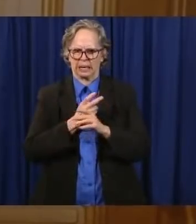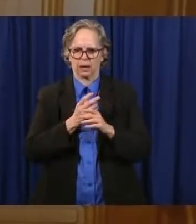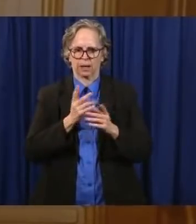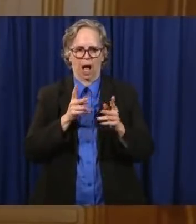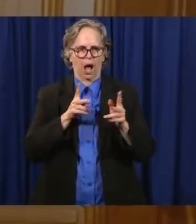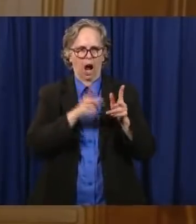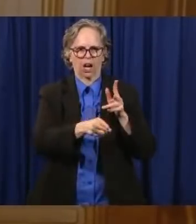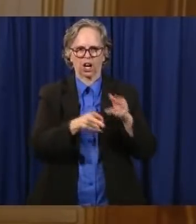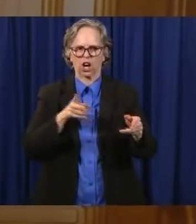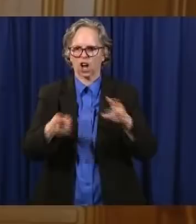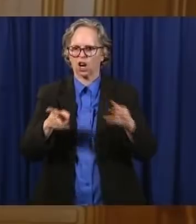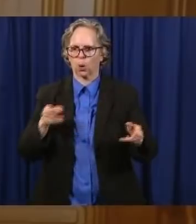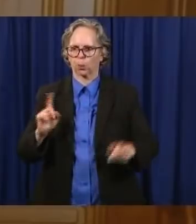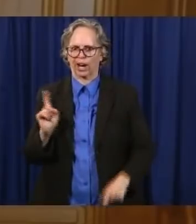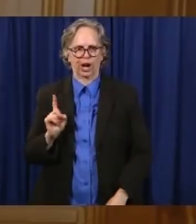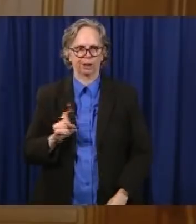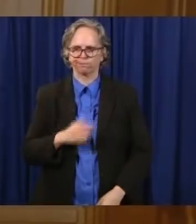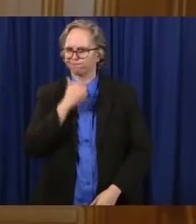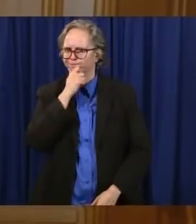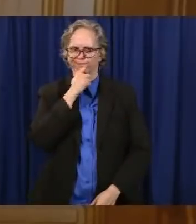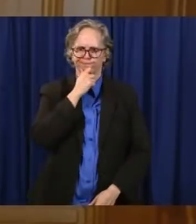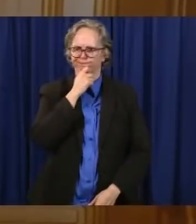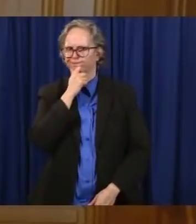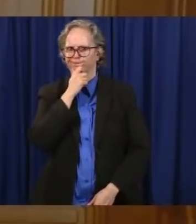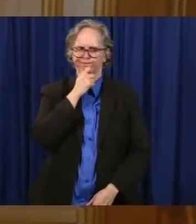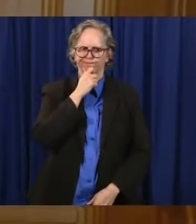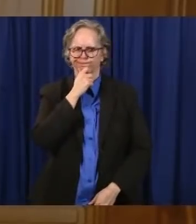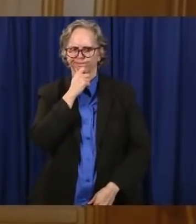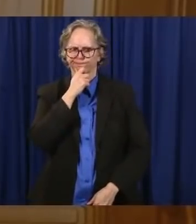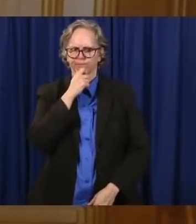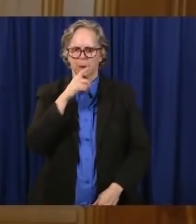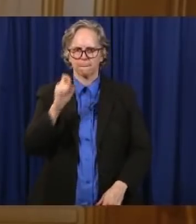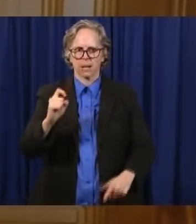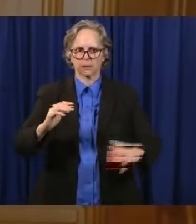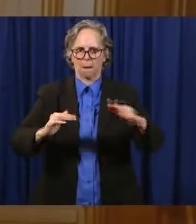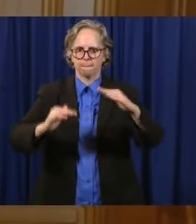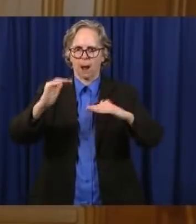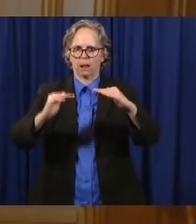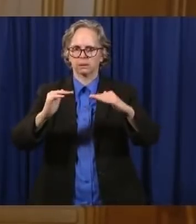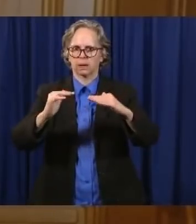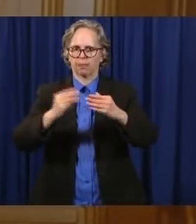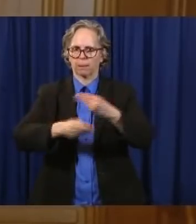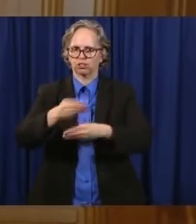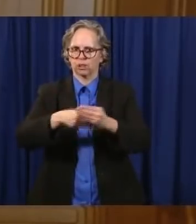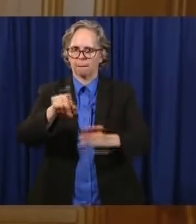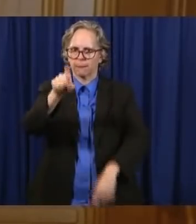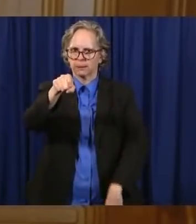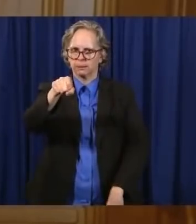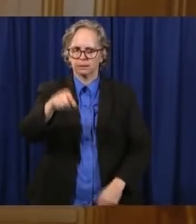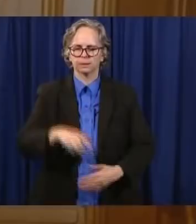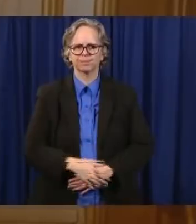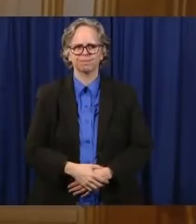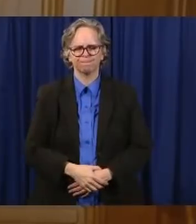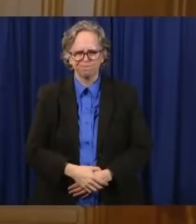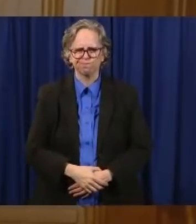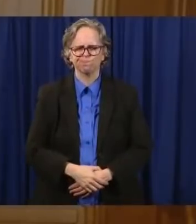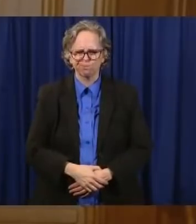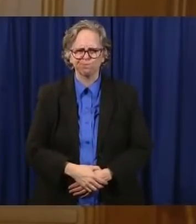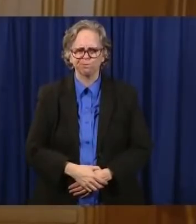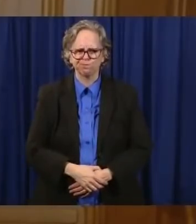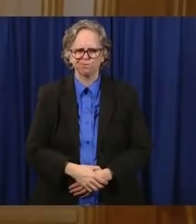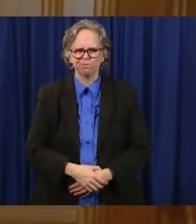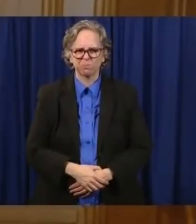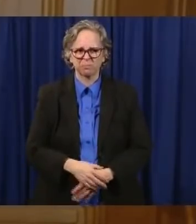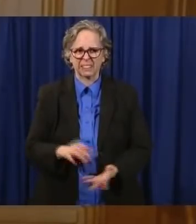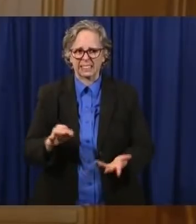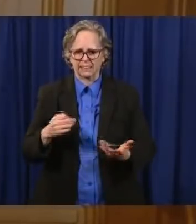we have to make cuts. We can't print money. We have to balance our budget. And the sooner that we start down that process, the better off